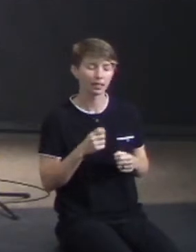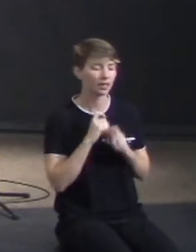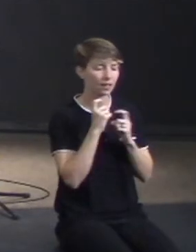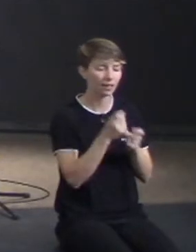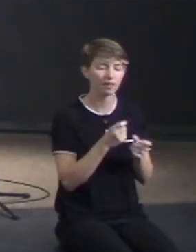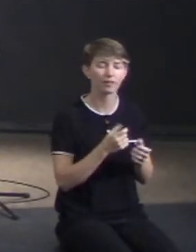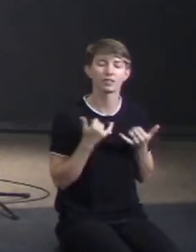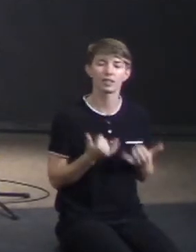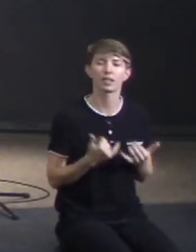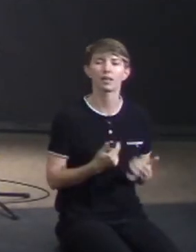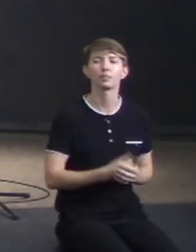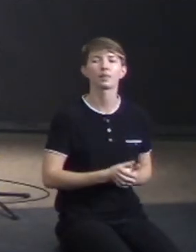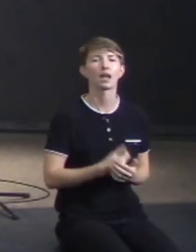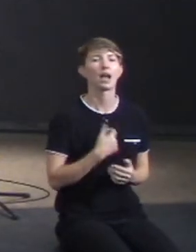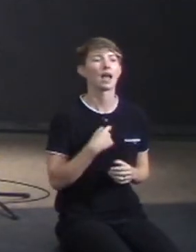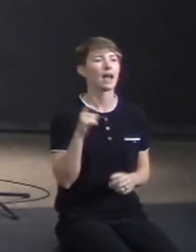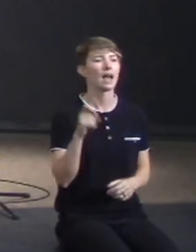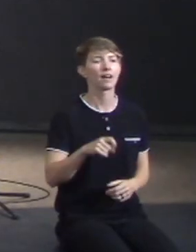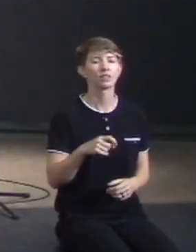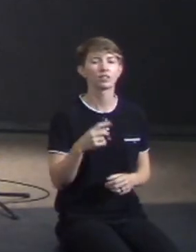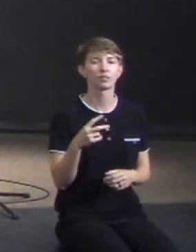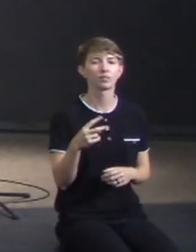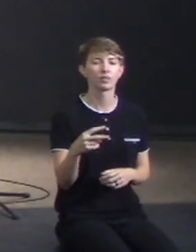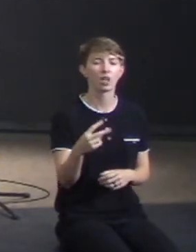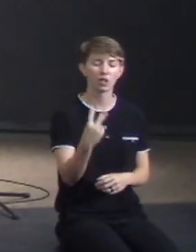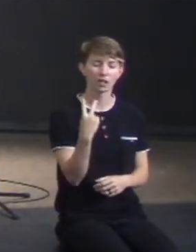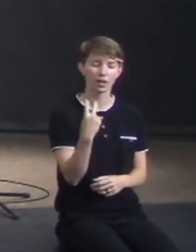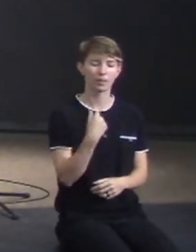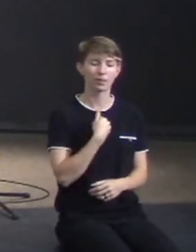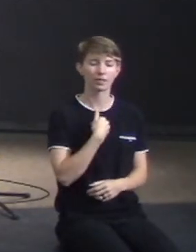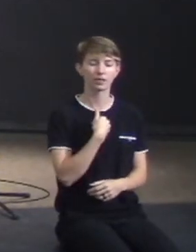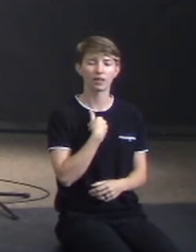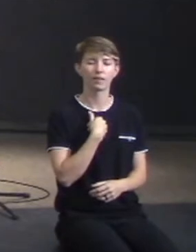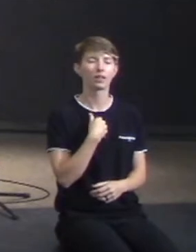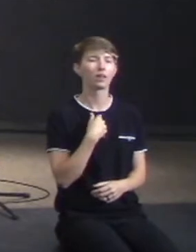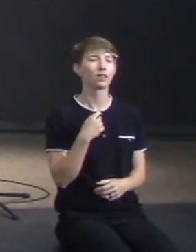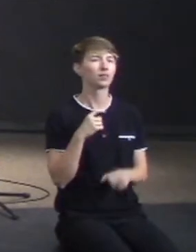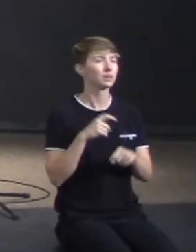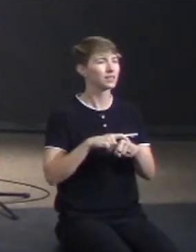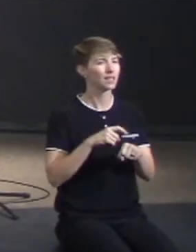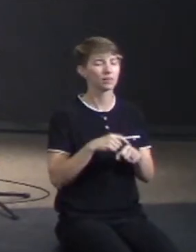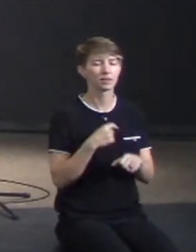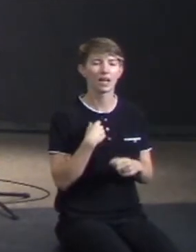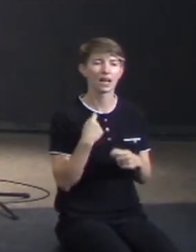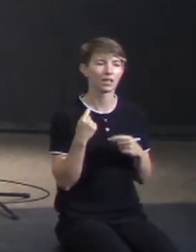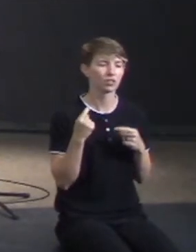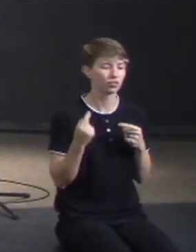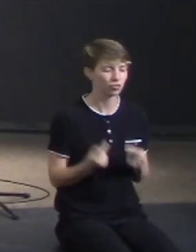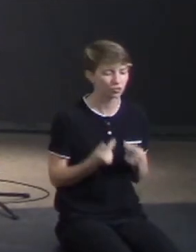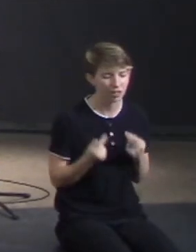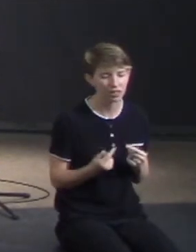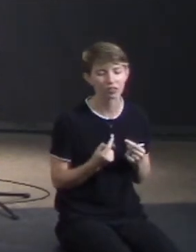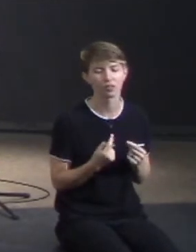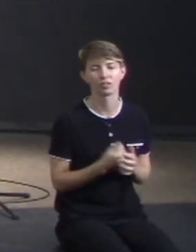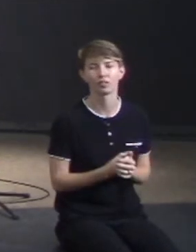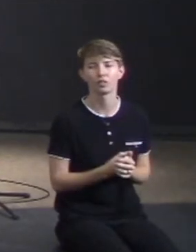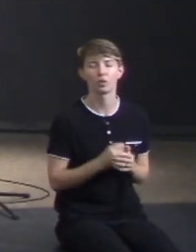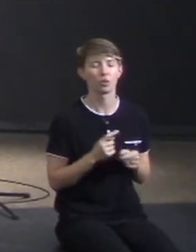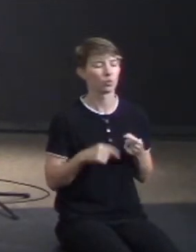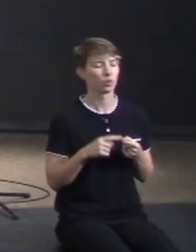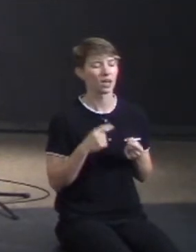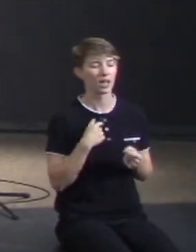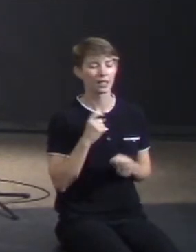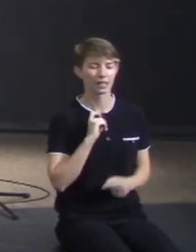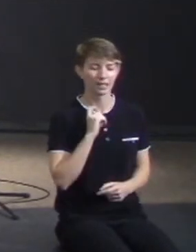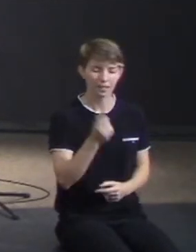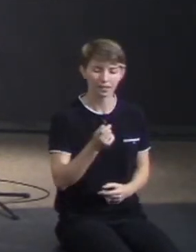look at myself, and I tell you, there are times when I have struggled. I've struggled a lot when I give my offering, because